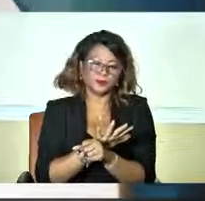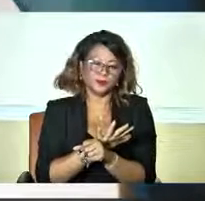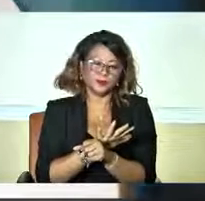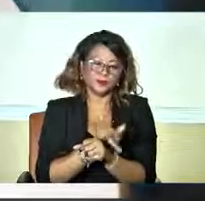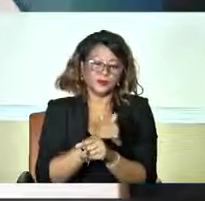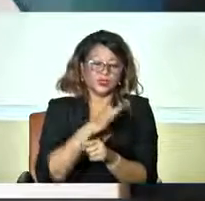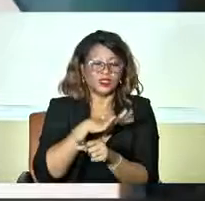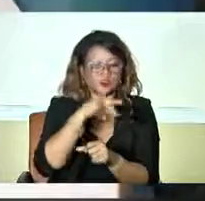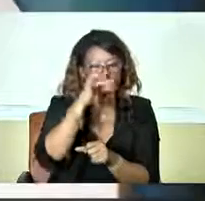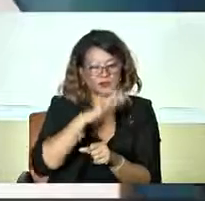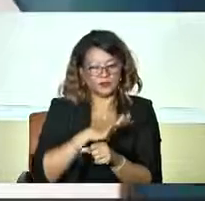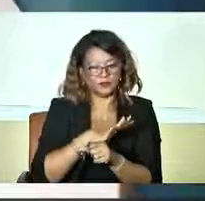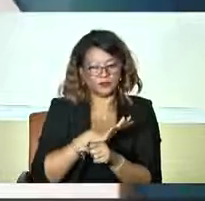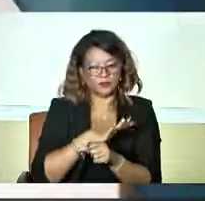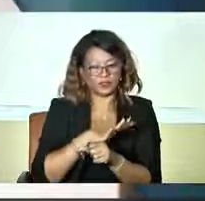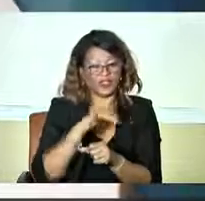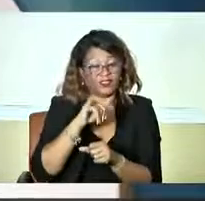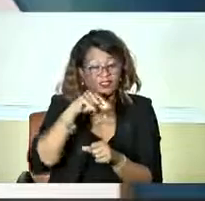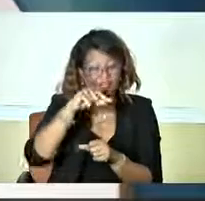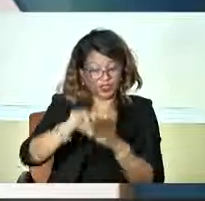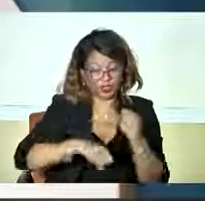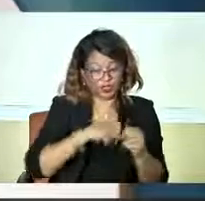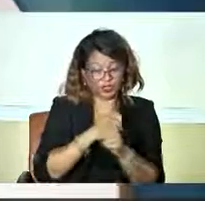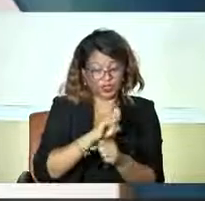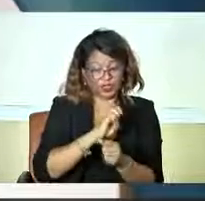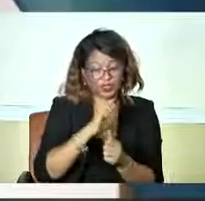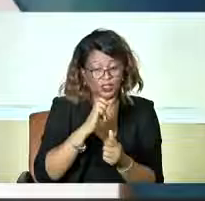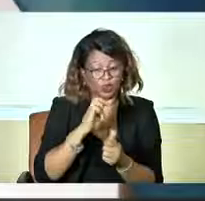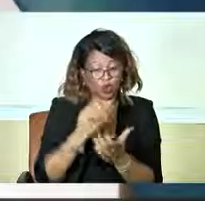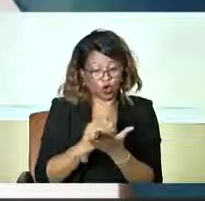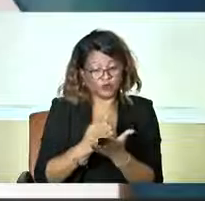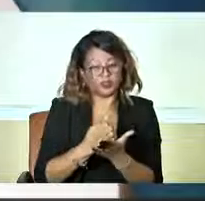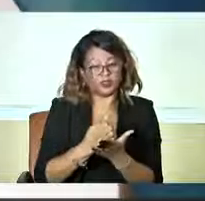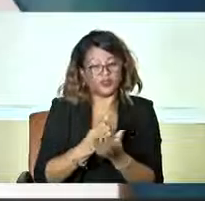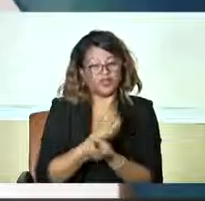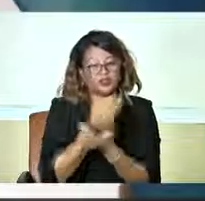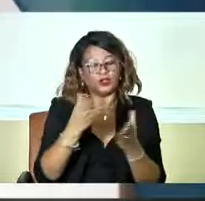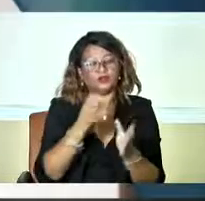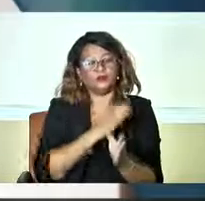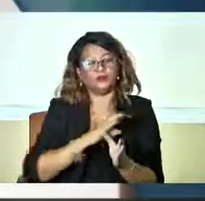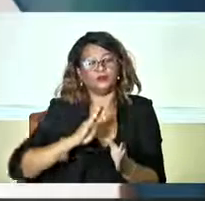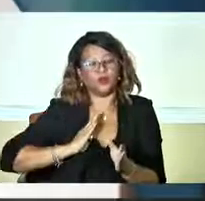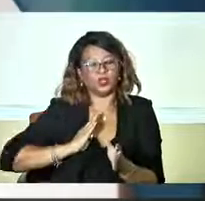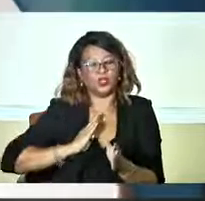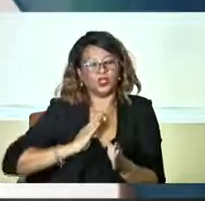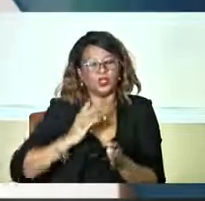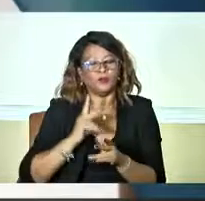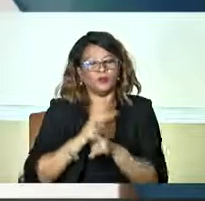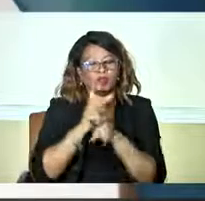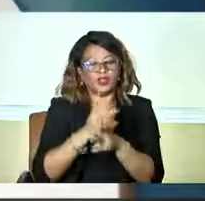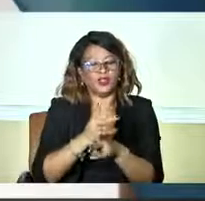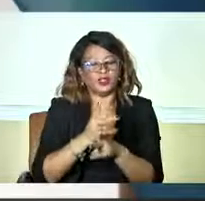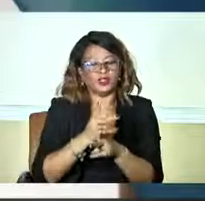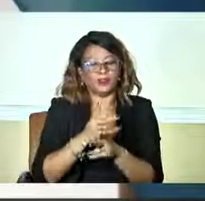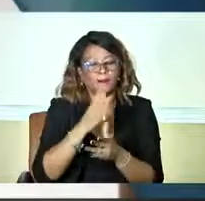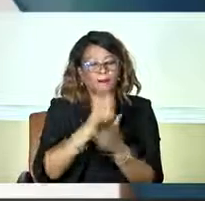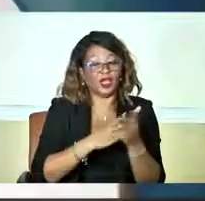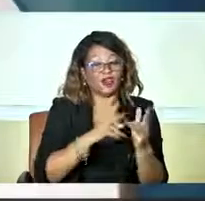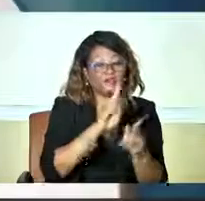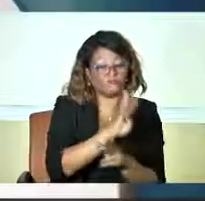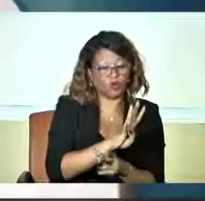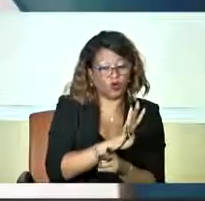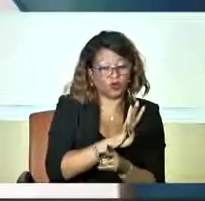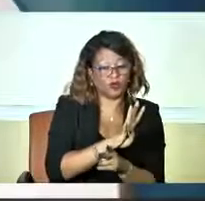Ladies and gentlemen, this year, the E-Commerce Advisory Board provided for in the Part 4,